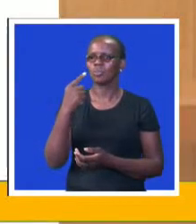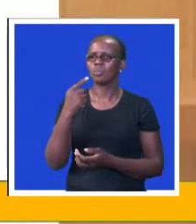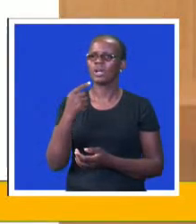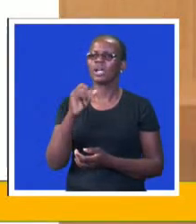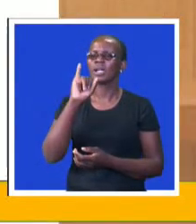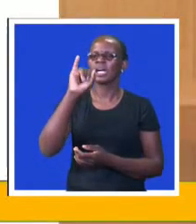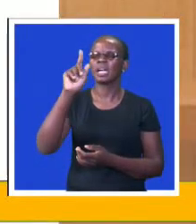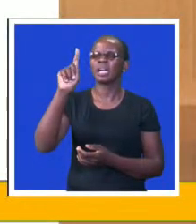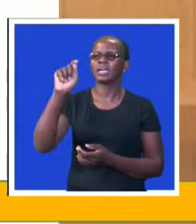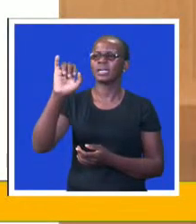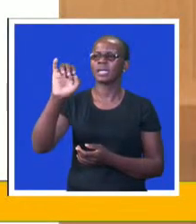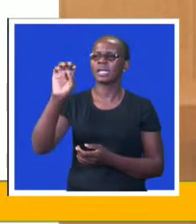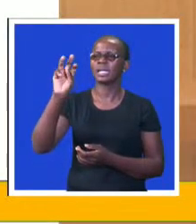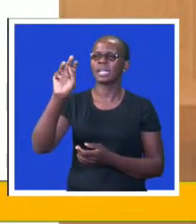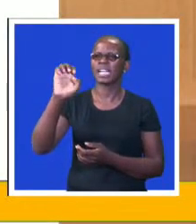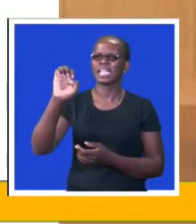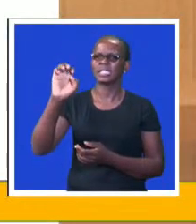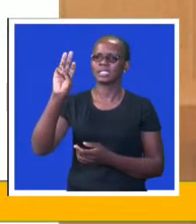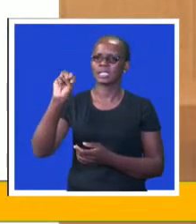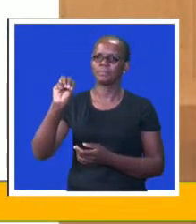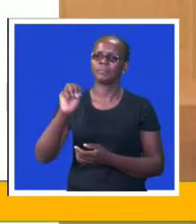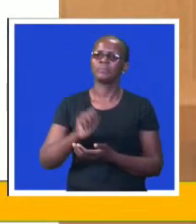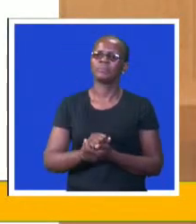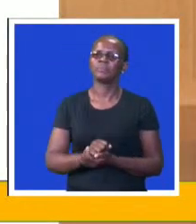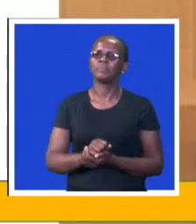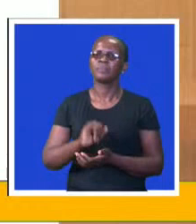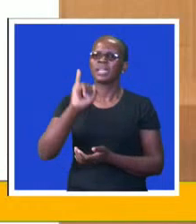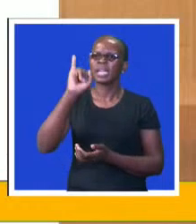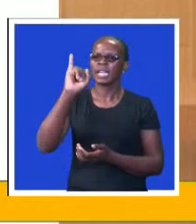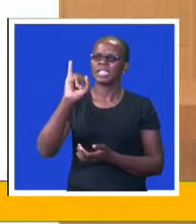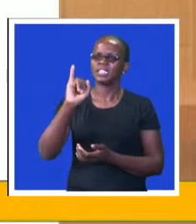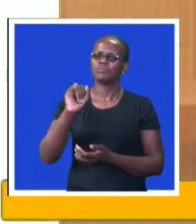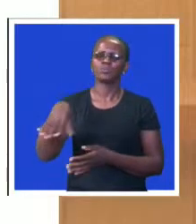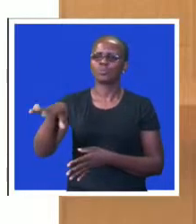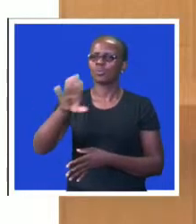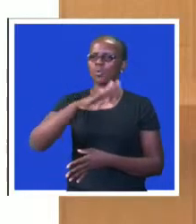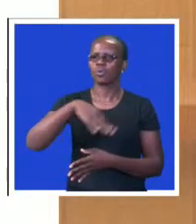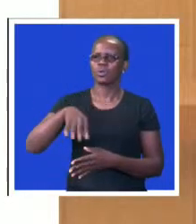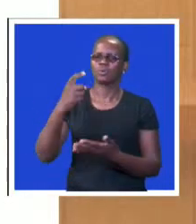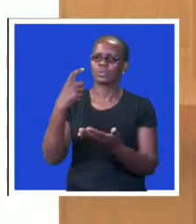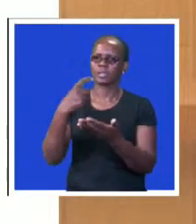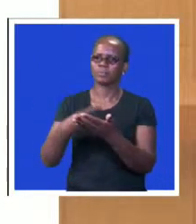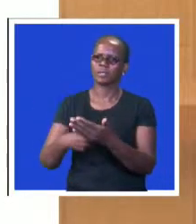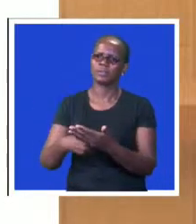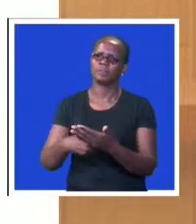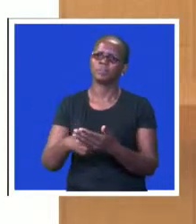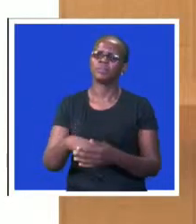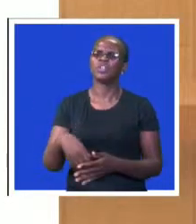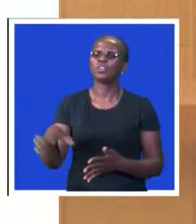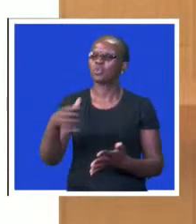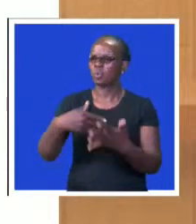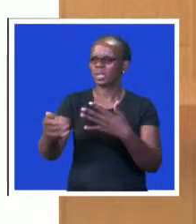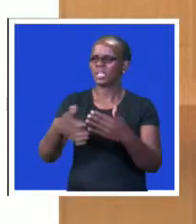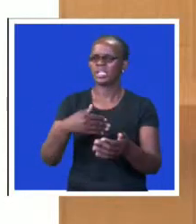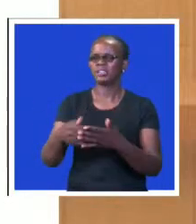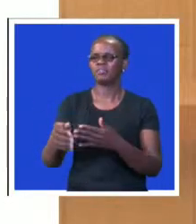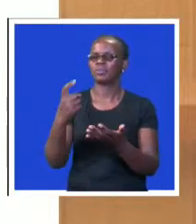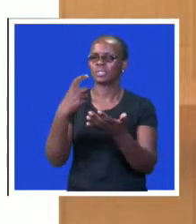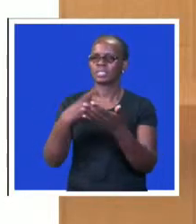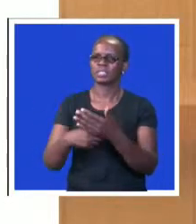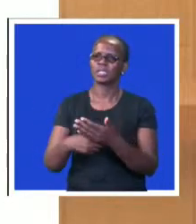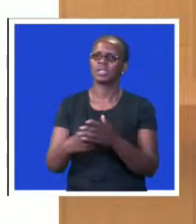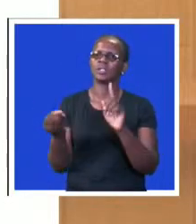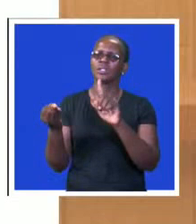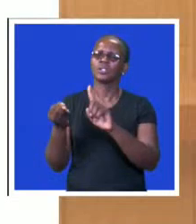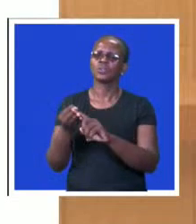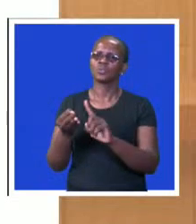item. An item is anything that you buy. An item is anything that you buy.